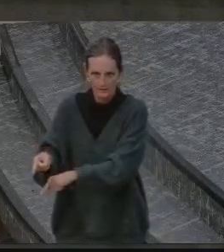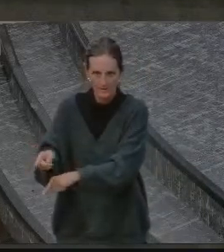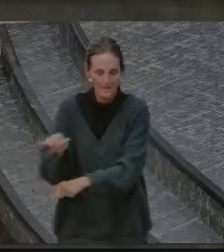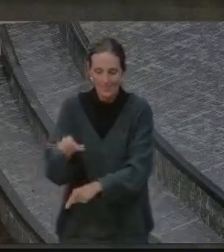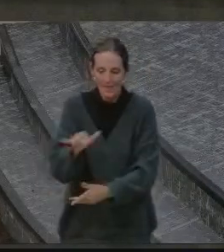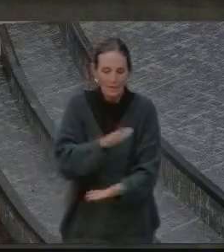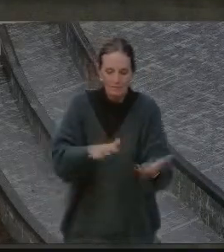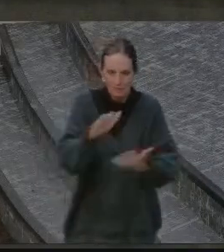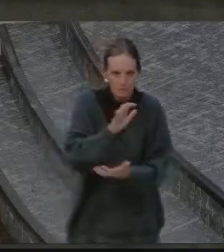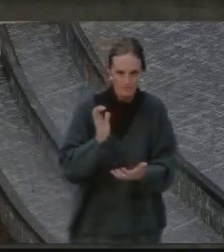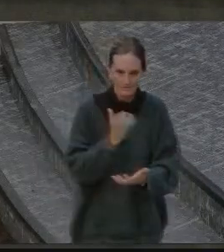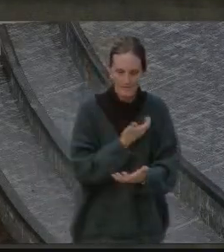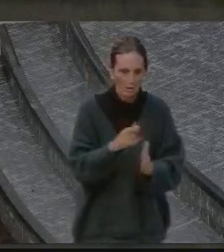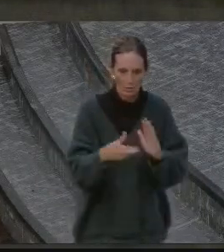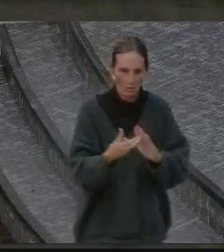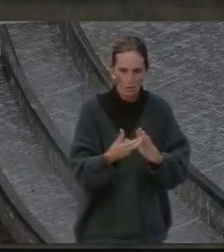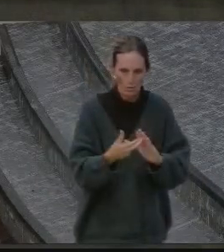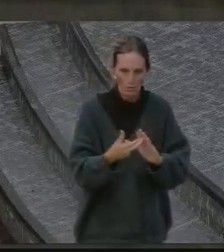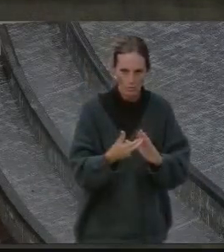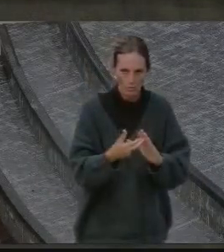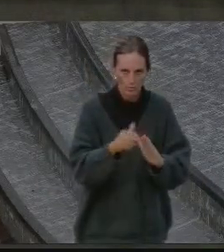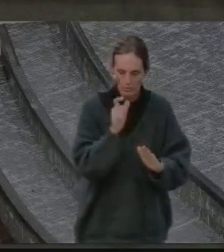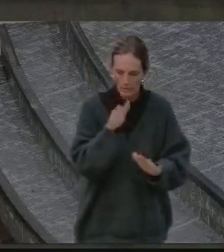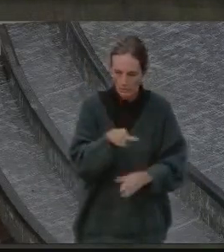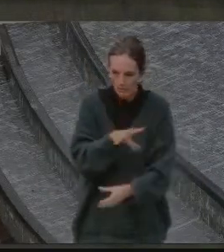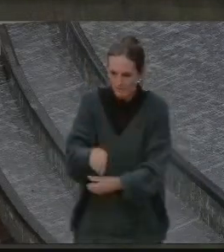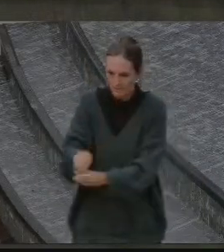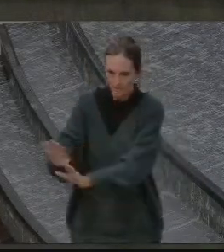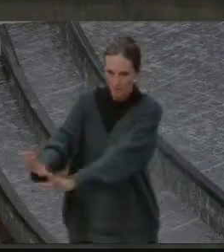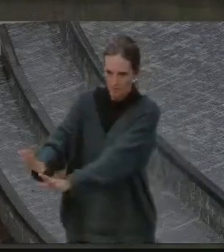more. I don't have any more memories.